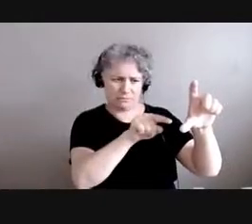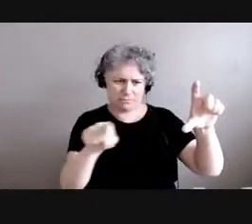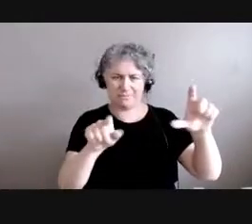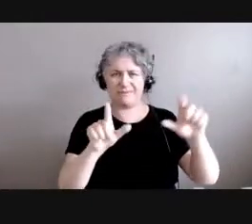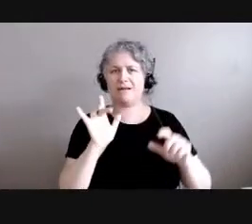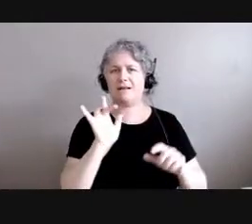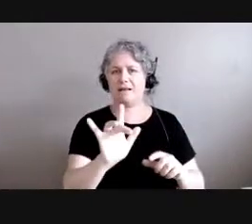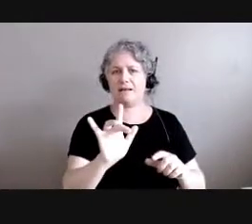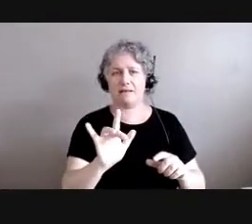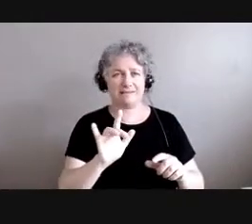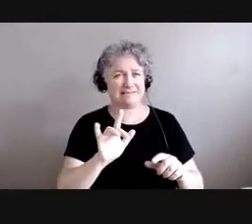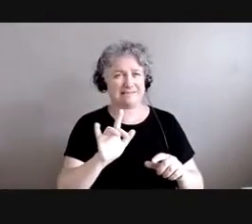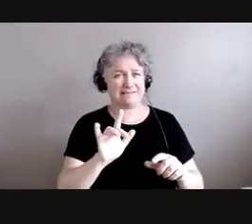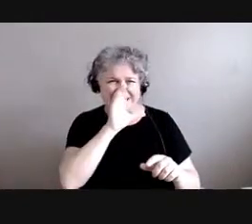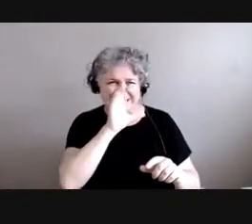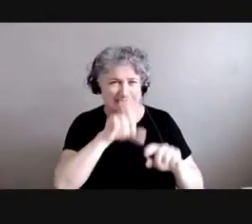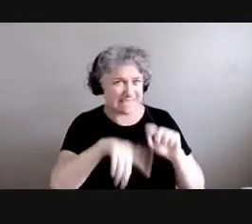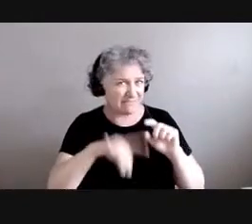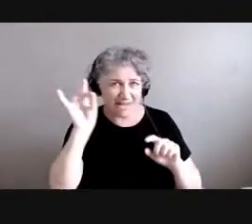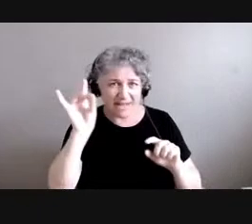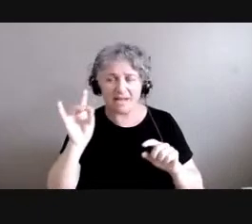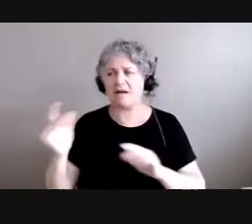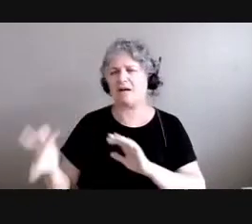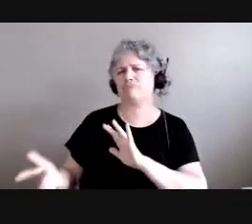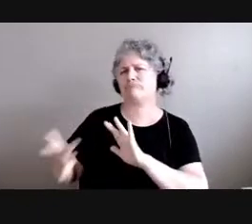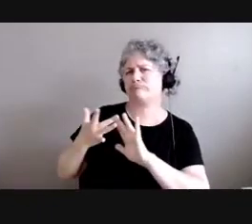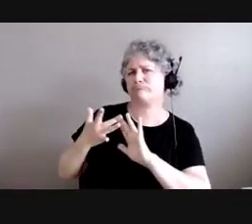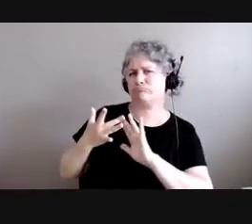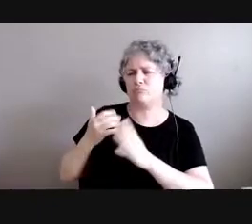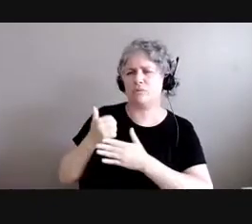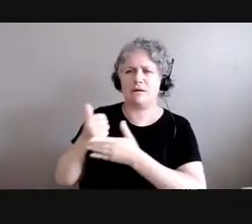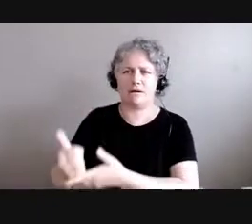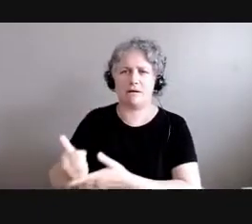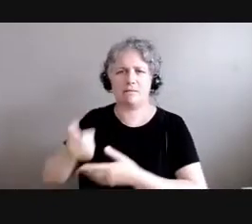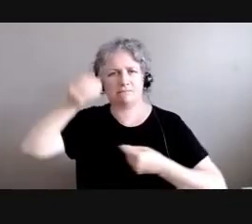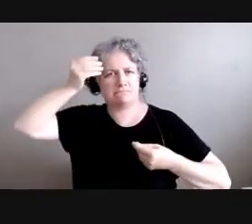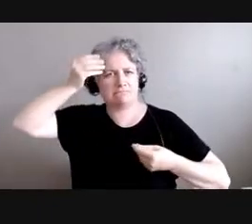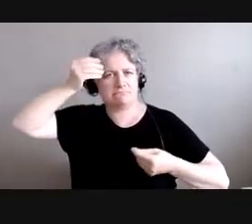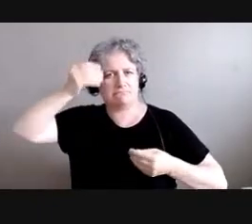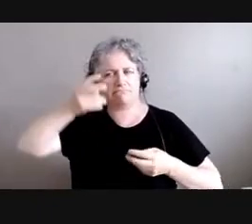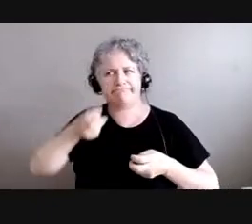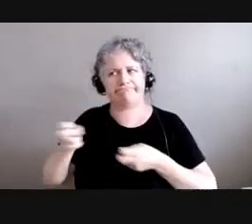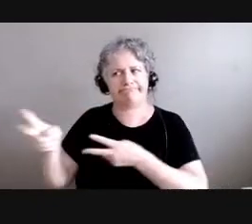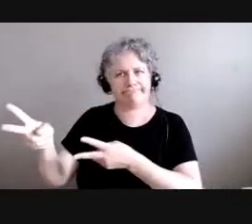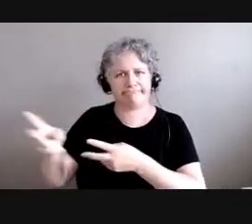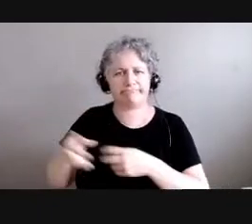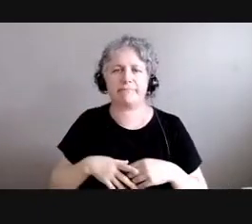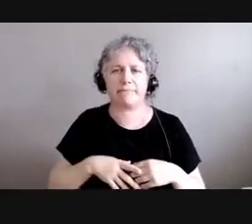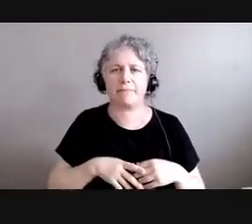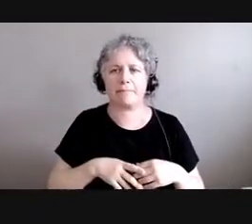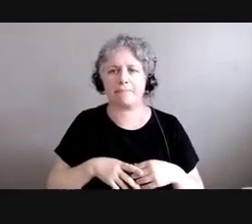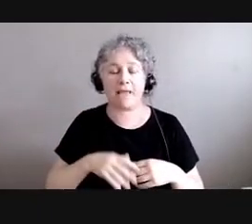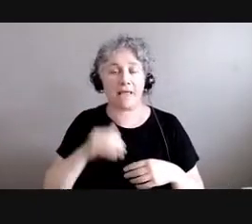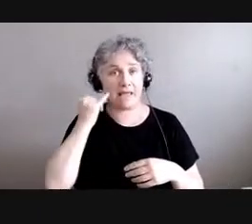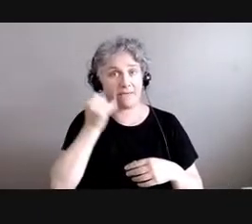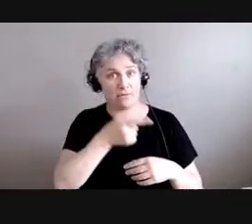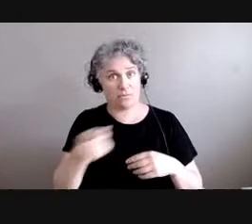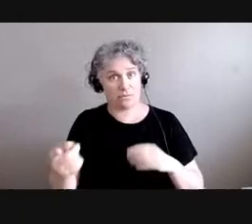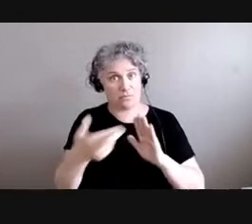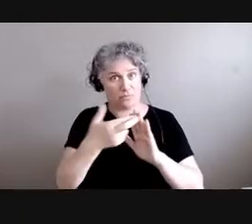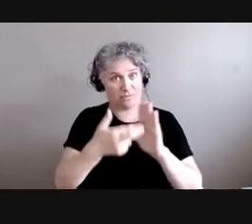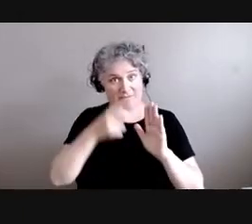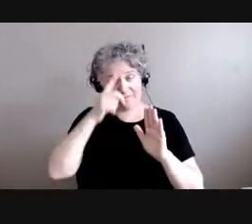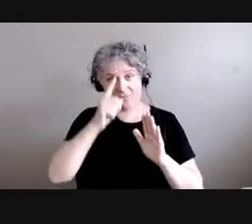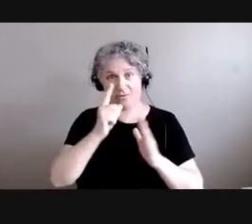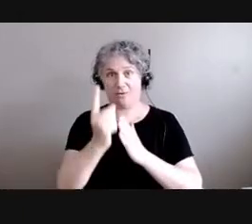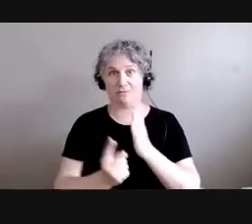us. We'll help you get the information that you're looking for. If you are registered for our social hour, that will get